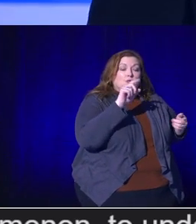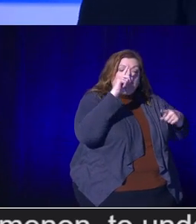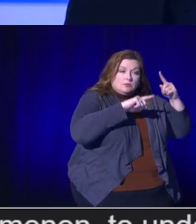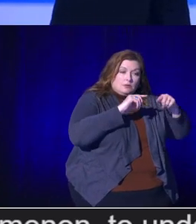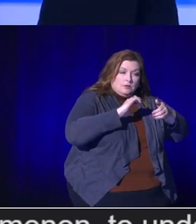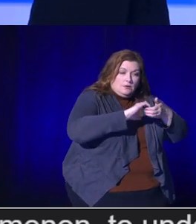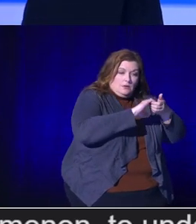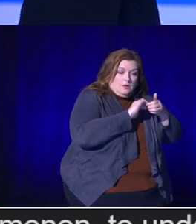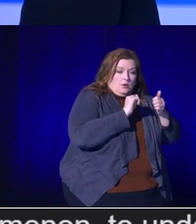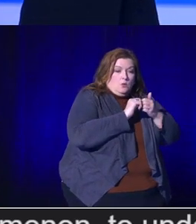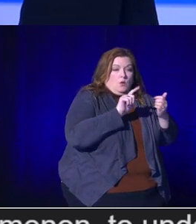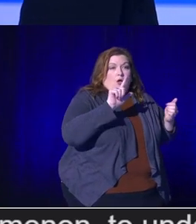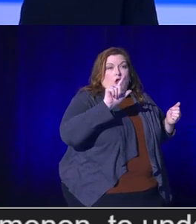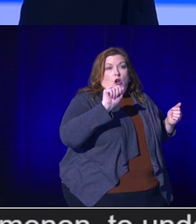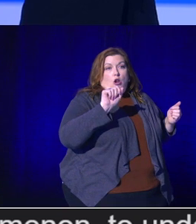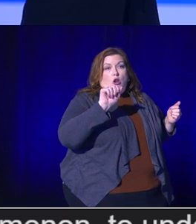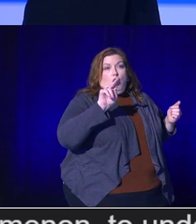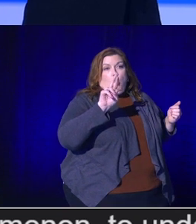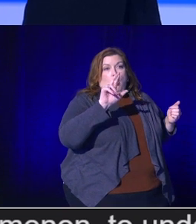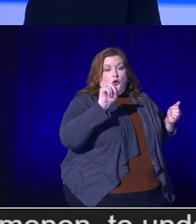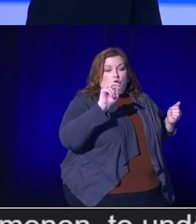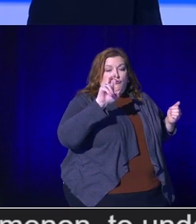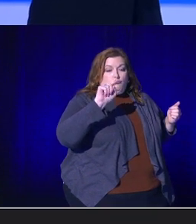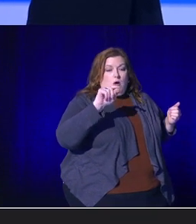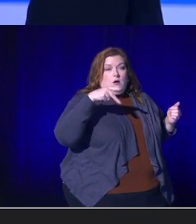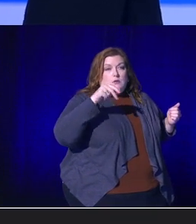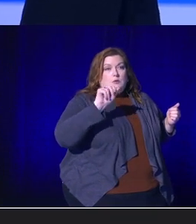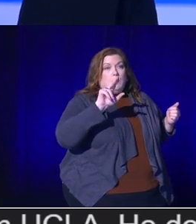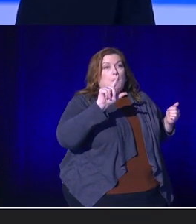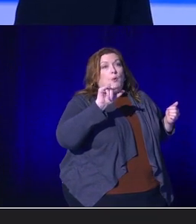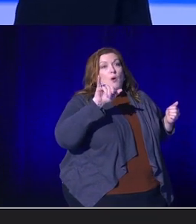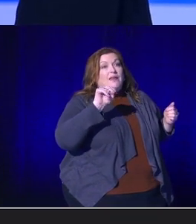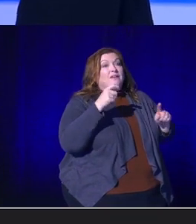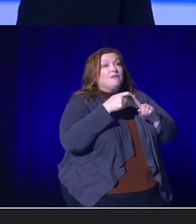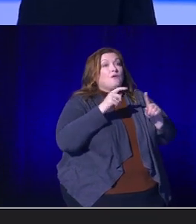Laurent Poulin from UCLA. He does some really unique